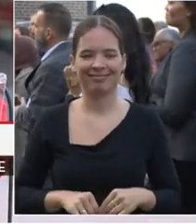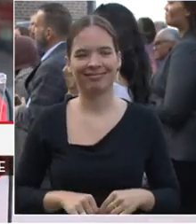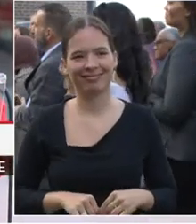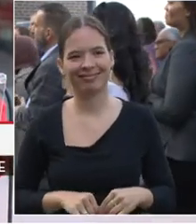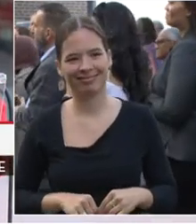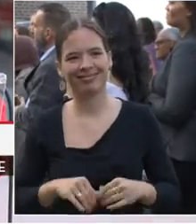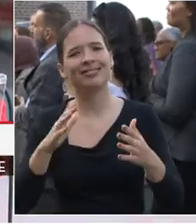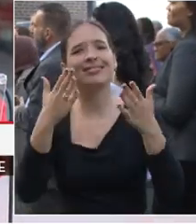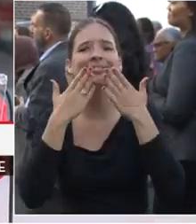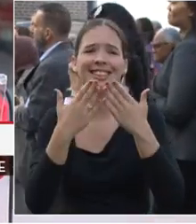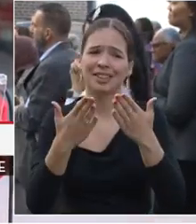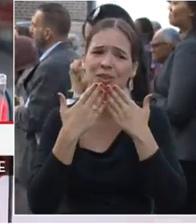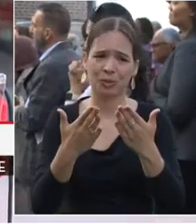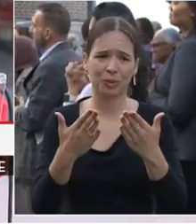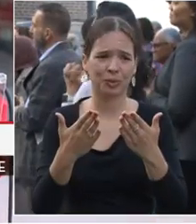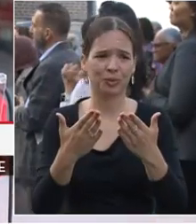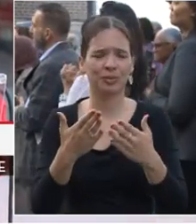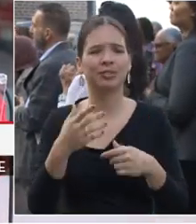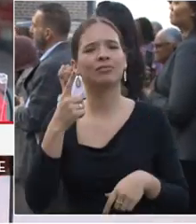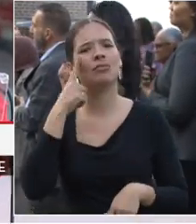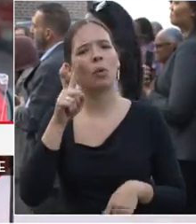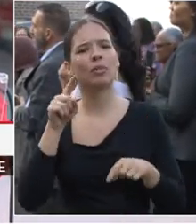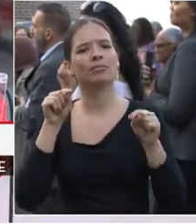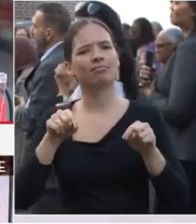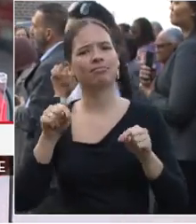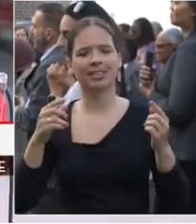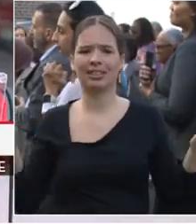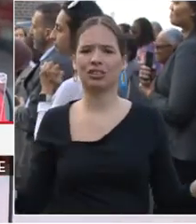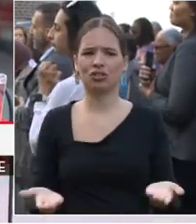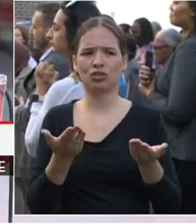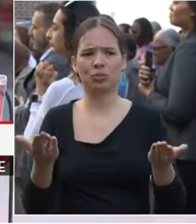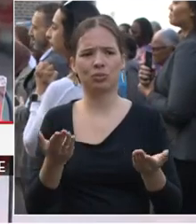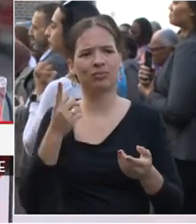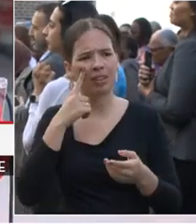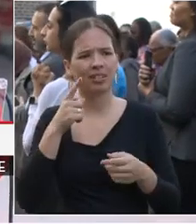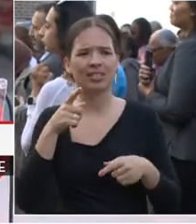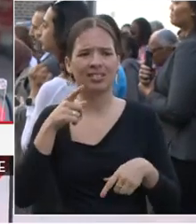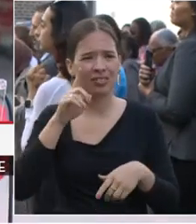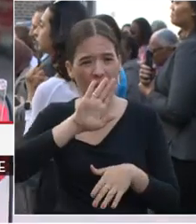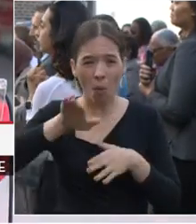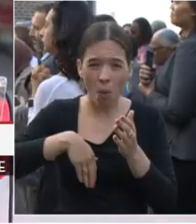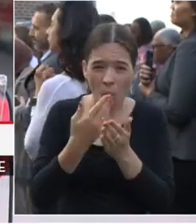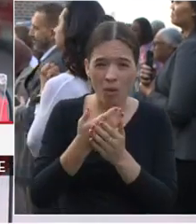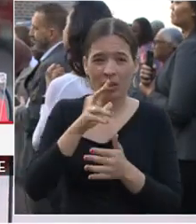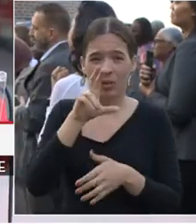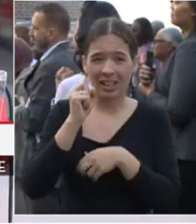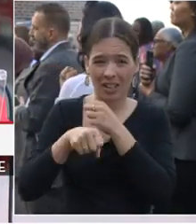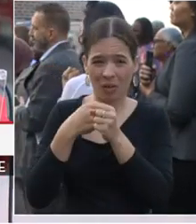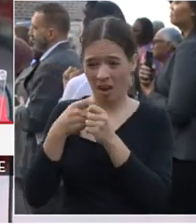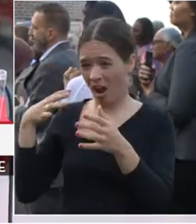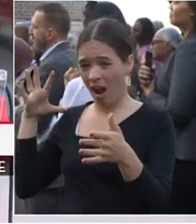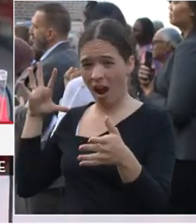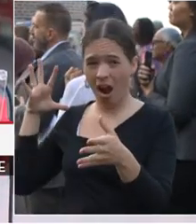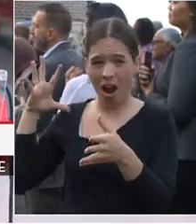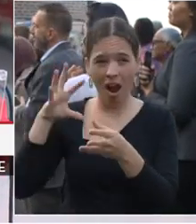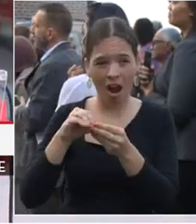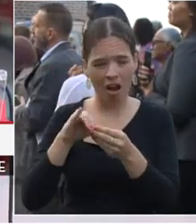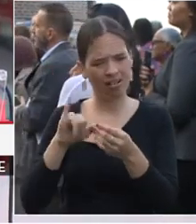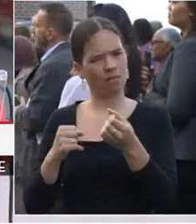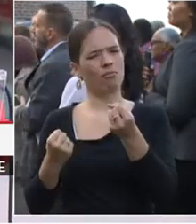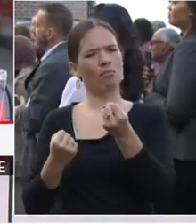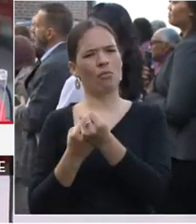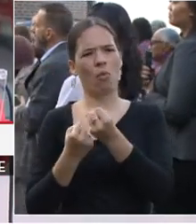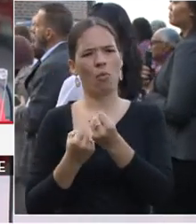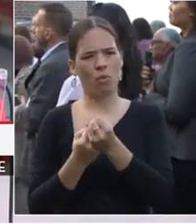Thank you for being with us for all those 30-plus years. Thank you for